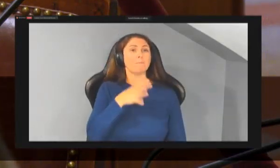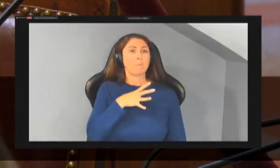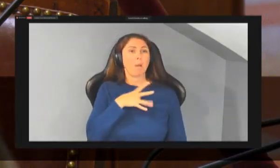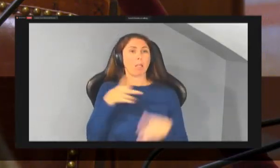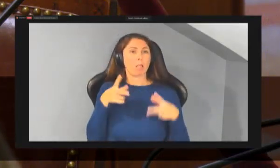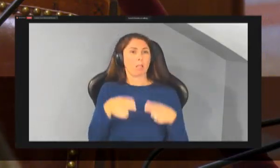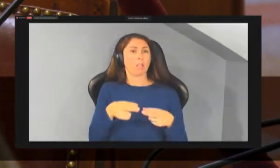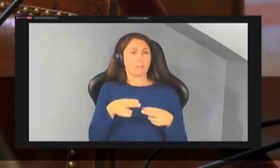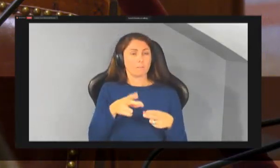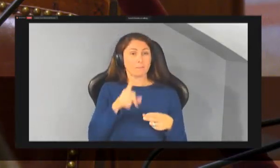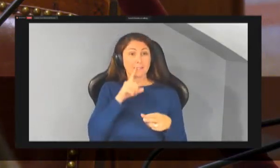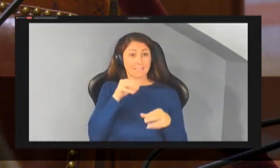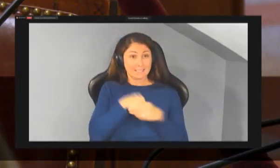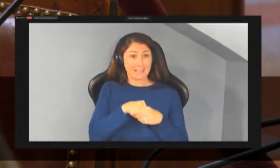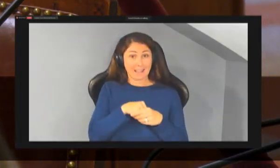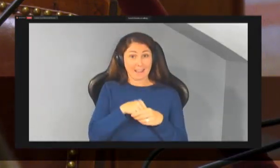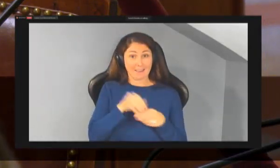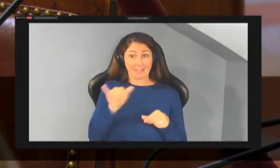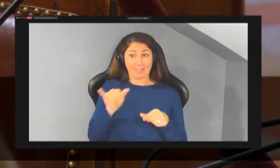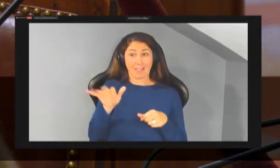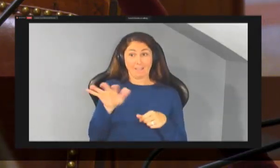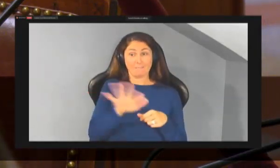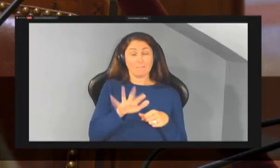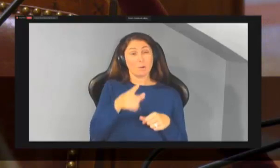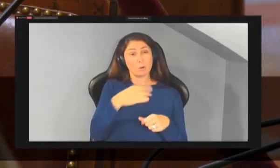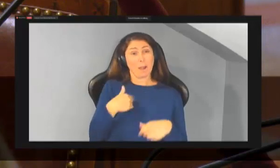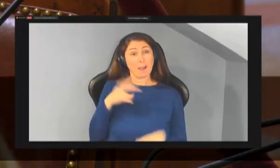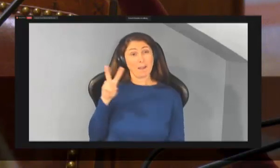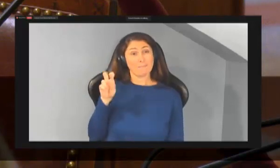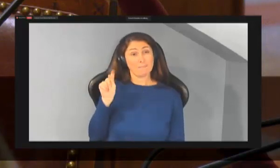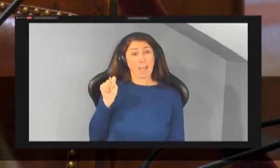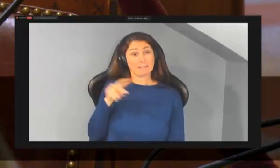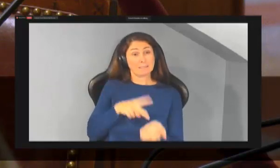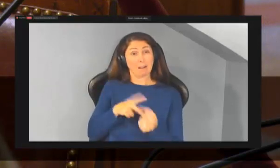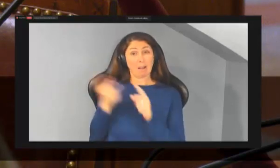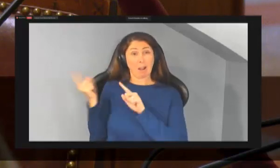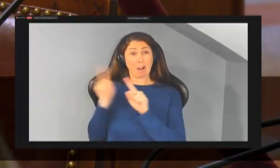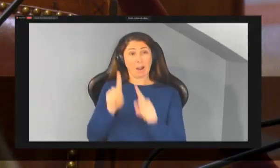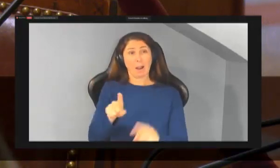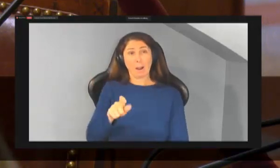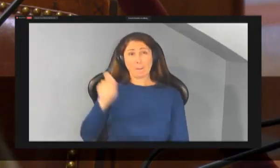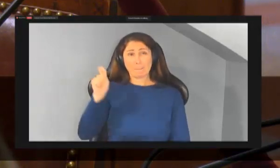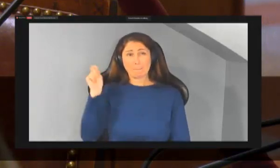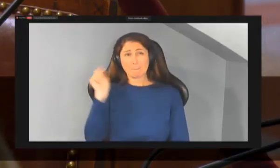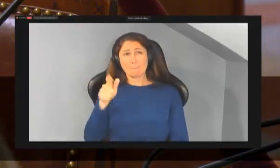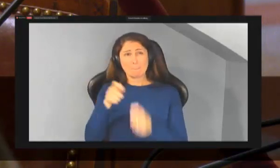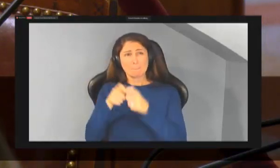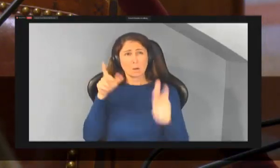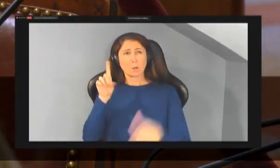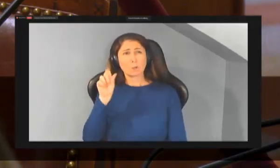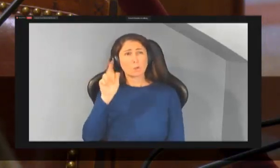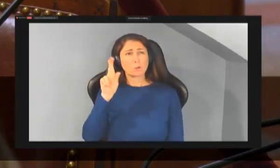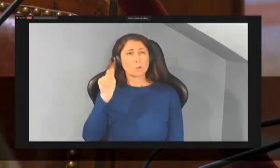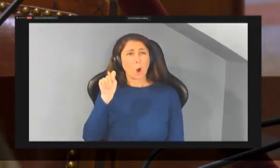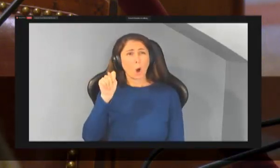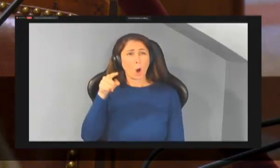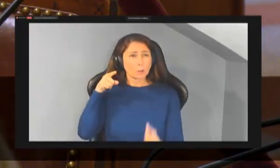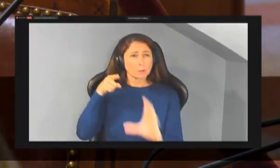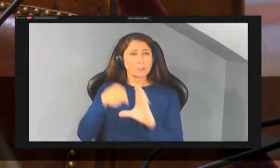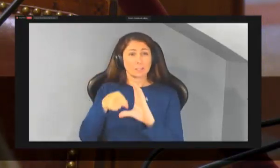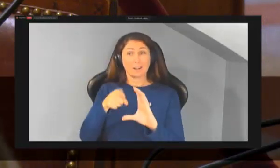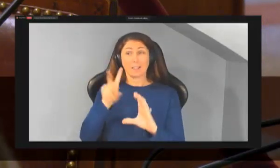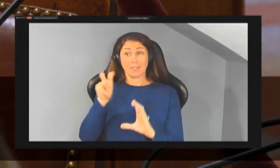field. So you have veterinarians, someone is darting them, you know, tagging them, and the veterinarian is literally performing the